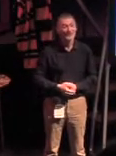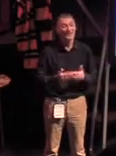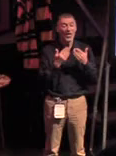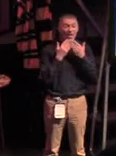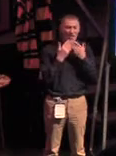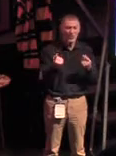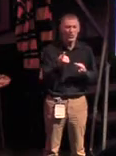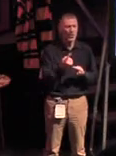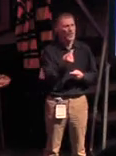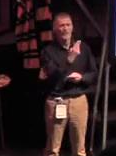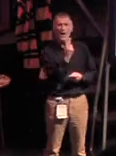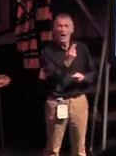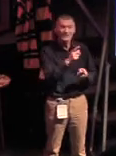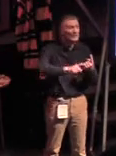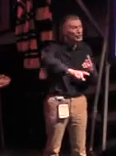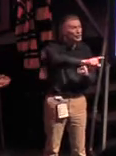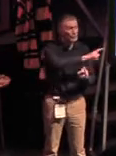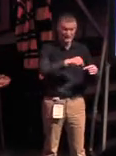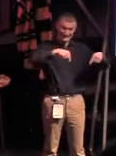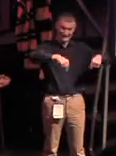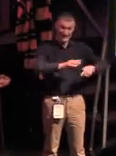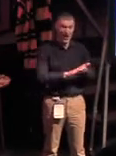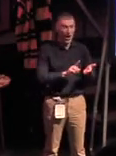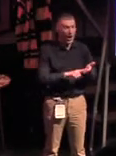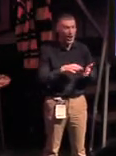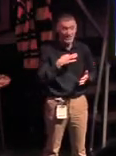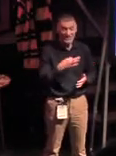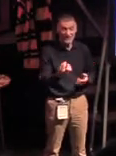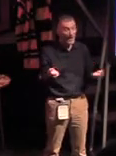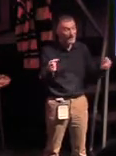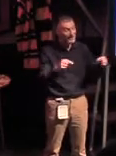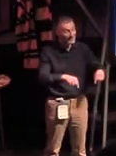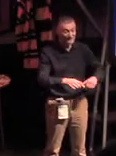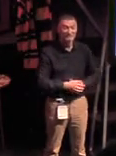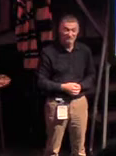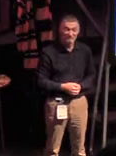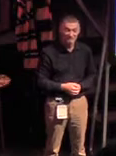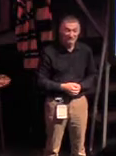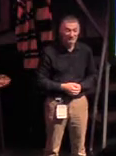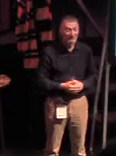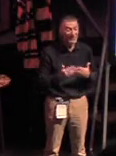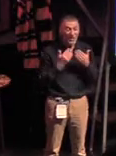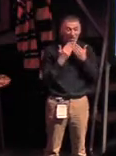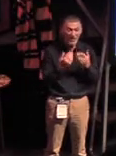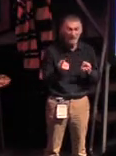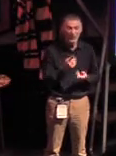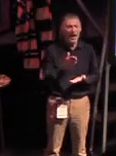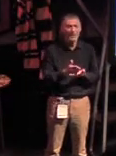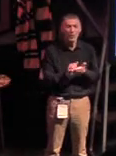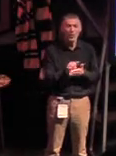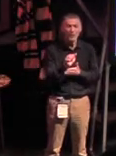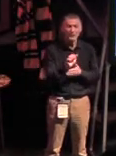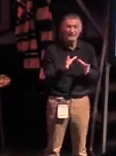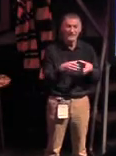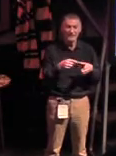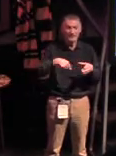Thank you, the artistic community of Hull, for inviting us to your city. Thank you, Absolutely Cultured